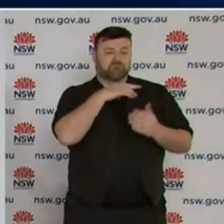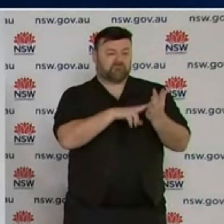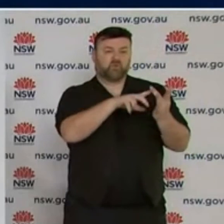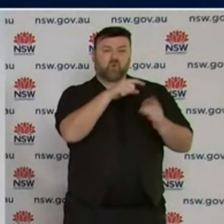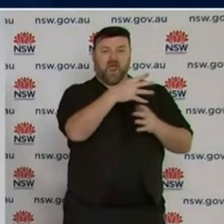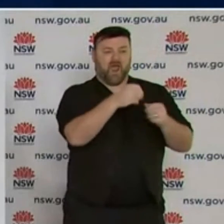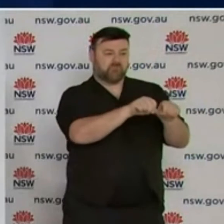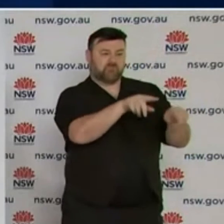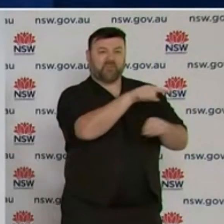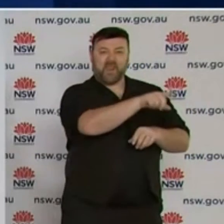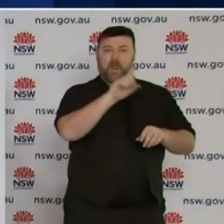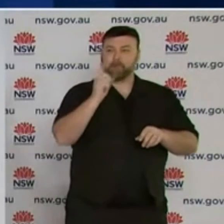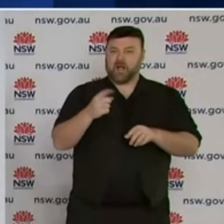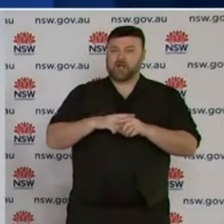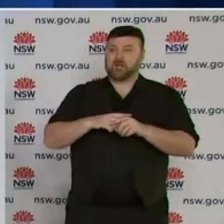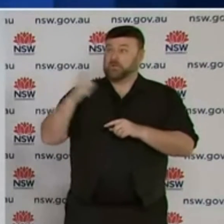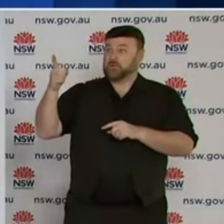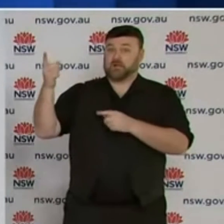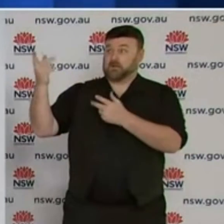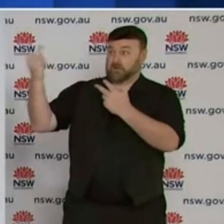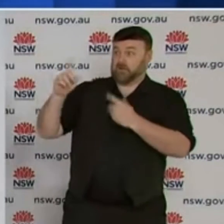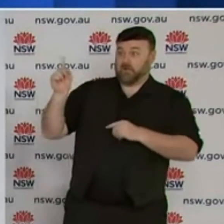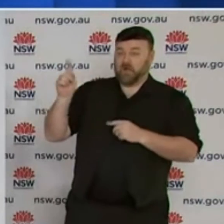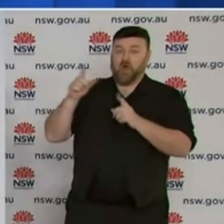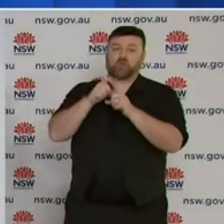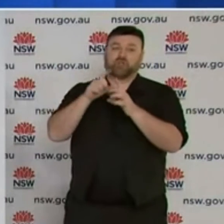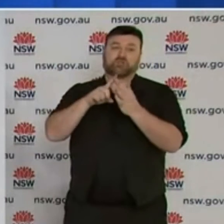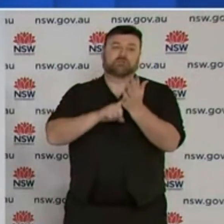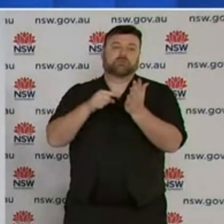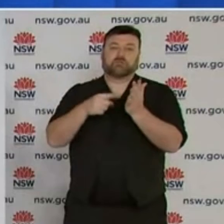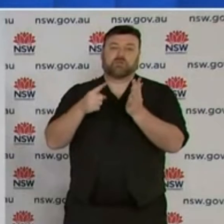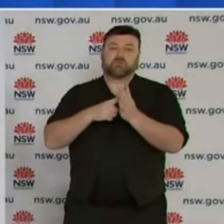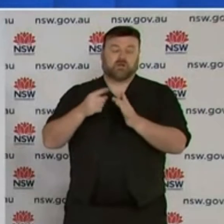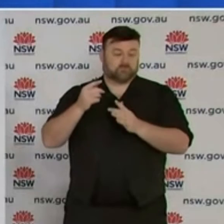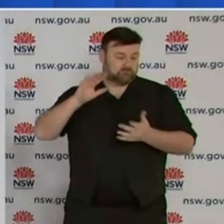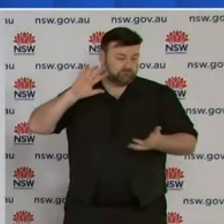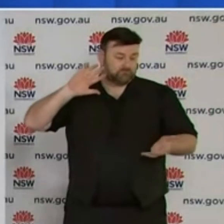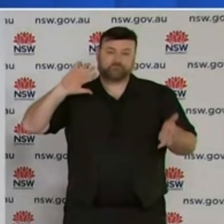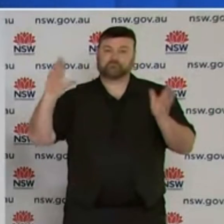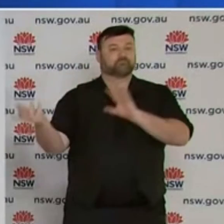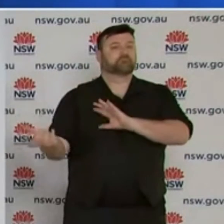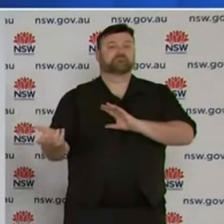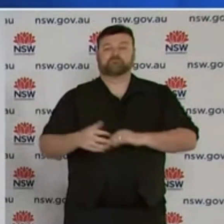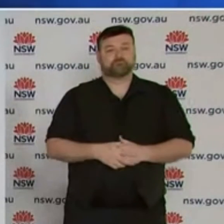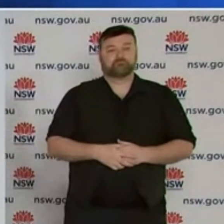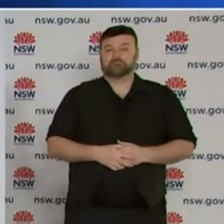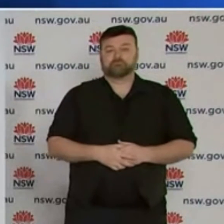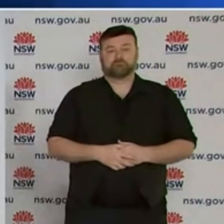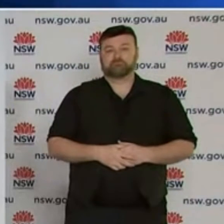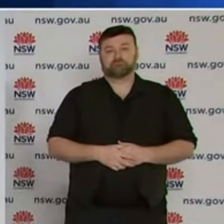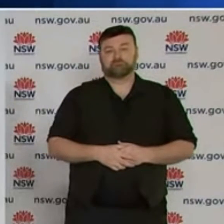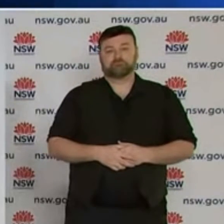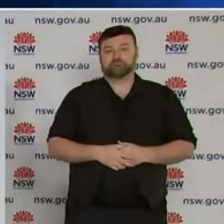able to deal with other strains of COVID. Delta has changed all of that. And so Delta has turned on its